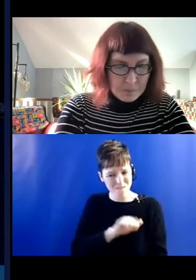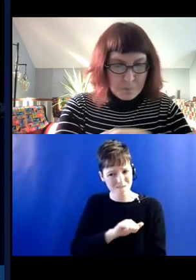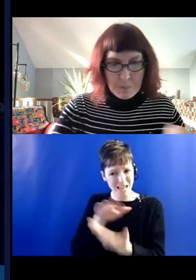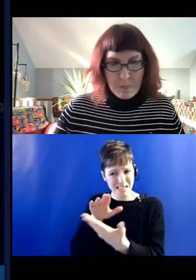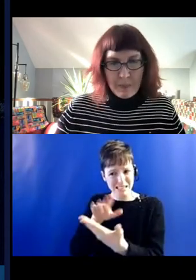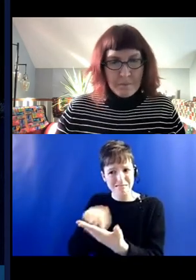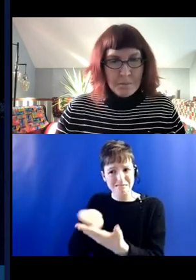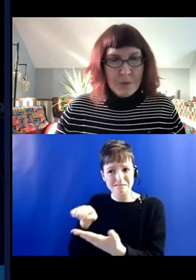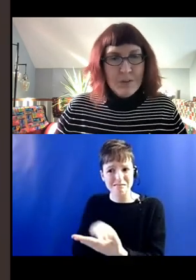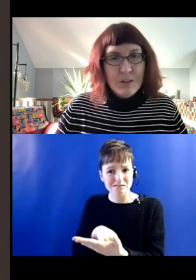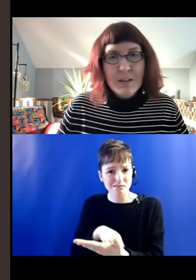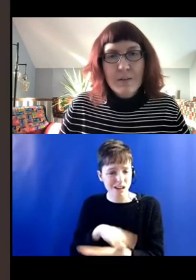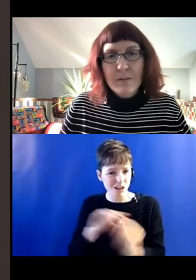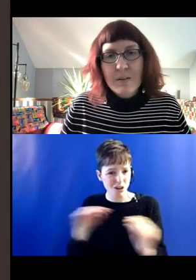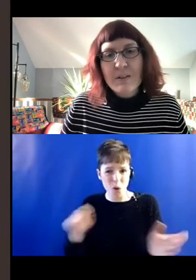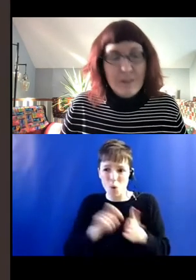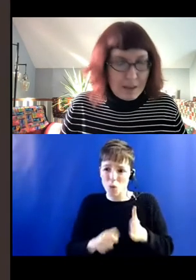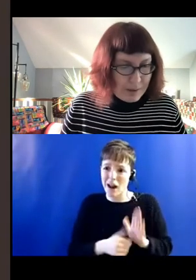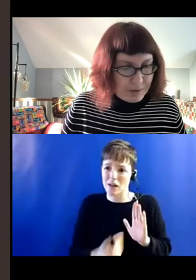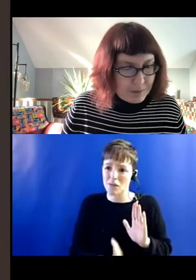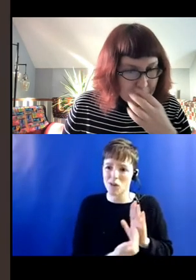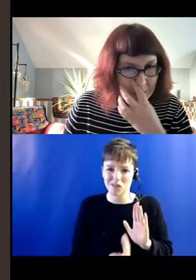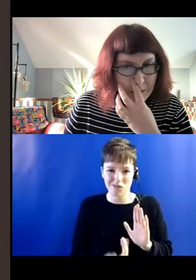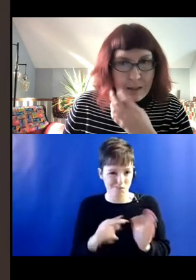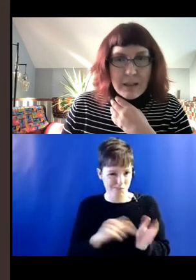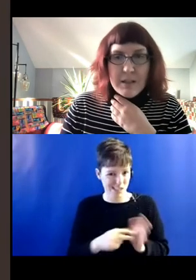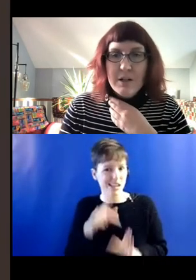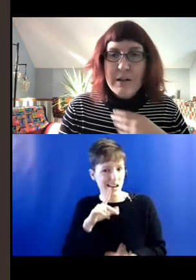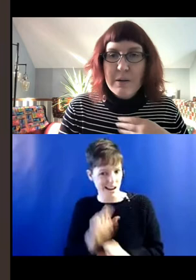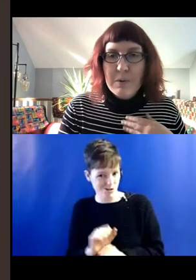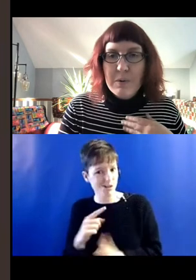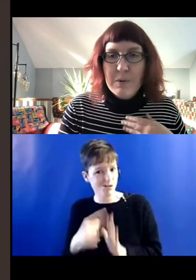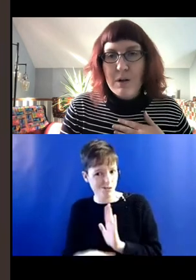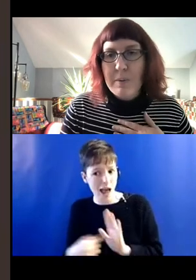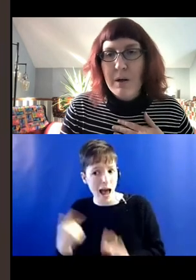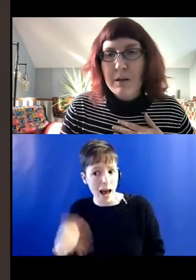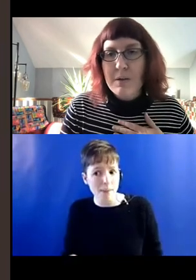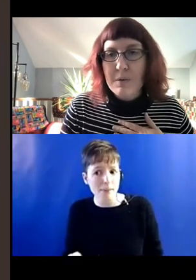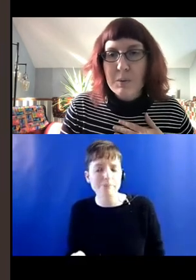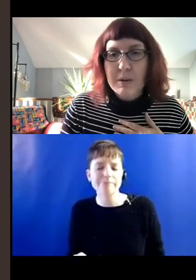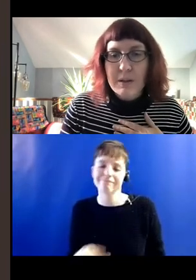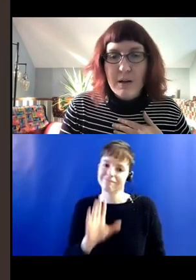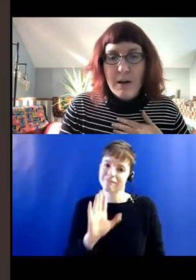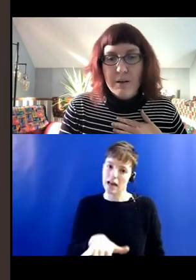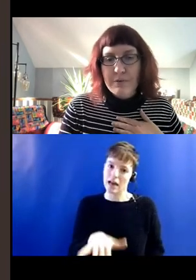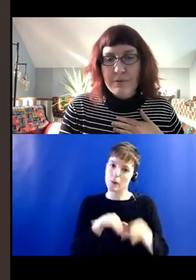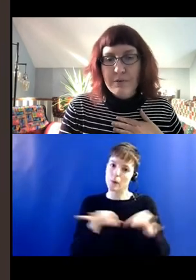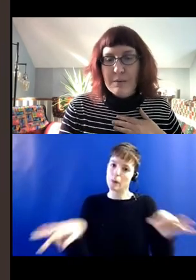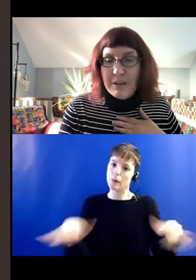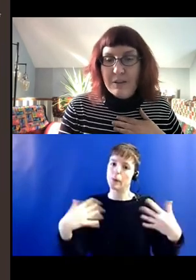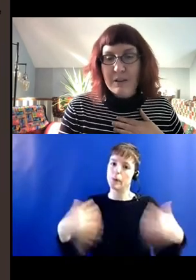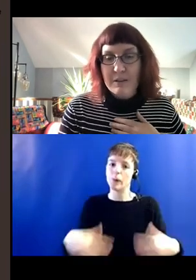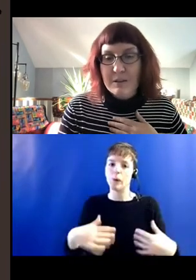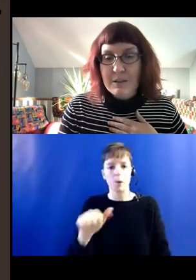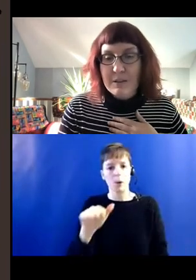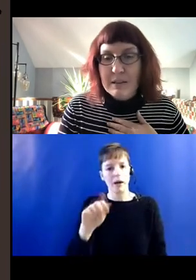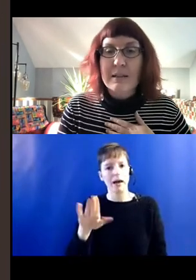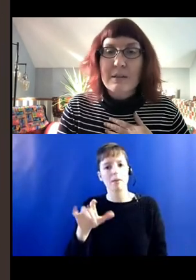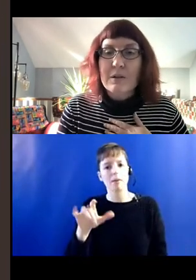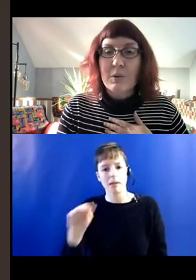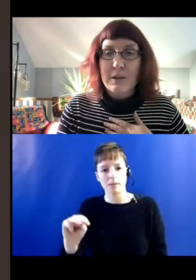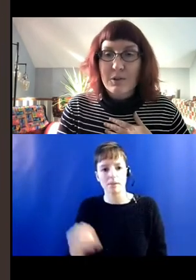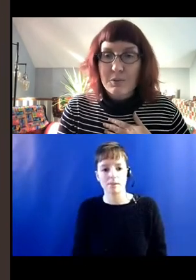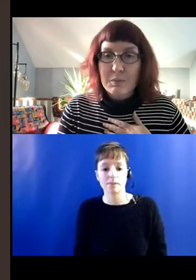against? You see, this is ableism. And here I want to draw upon the work of the amazing